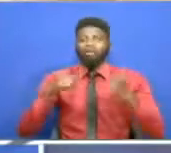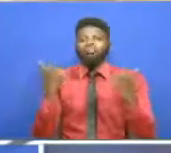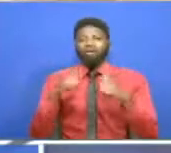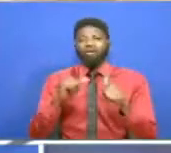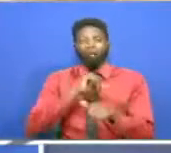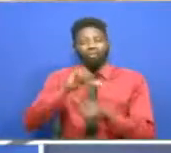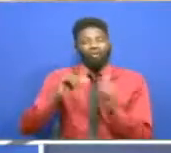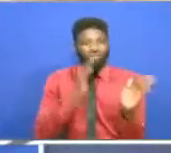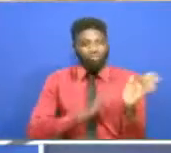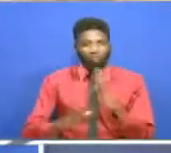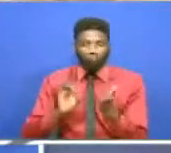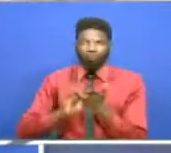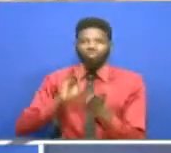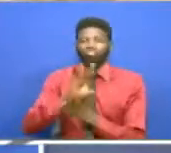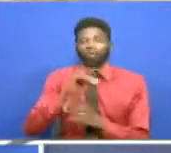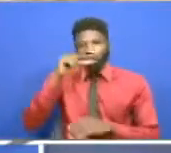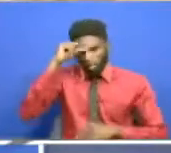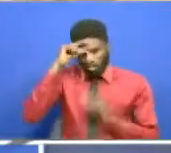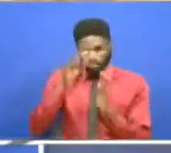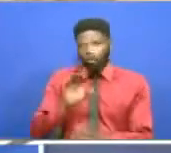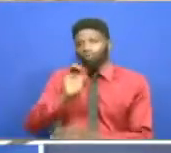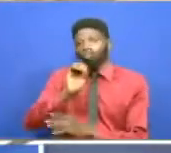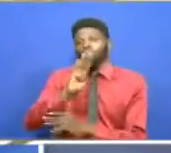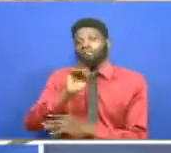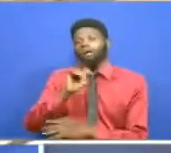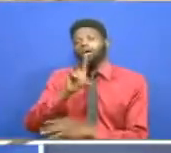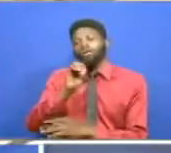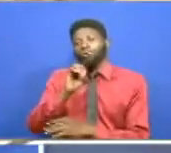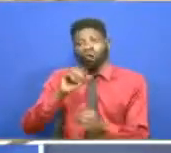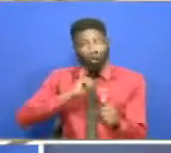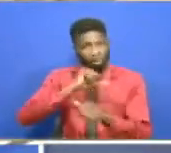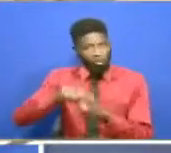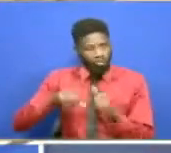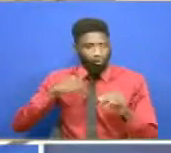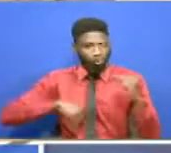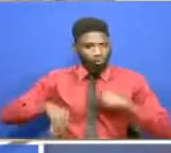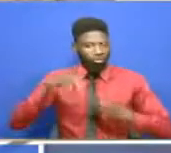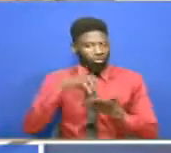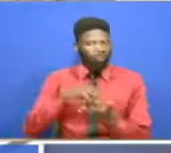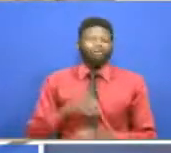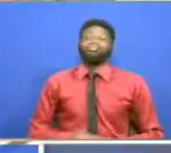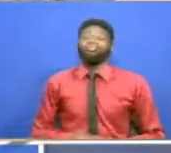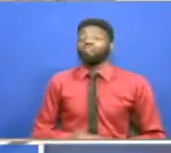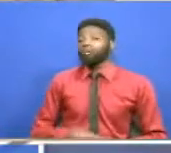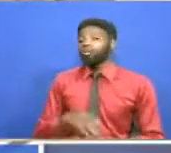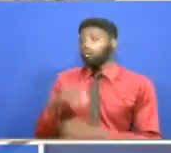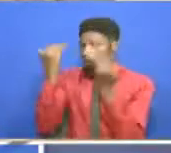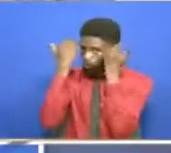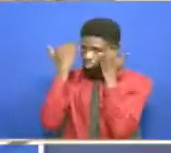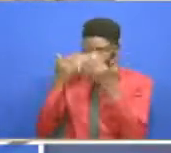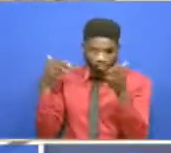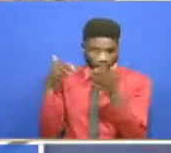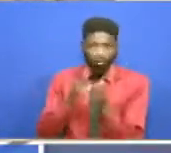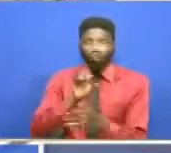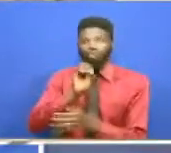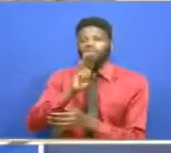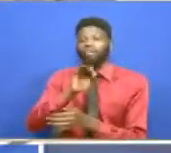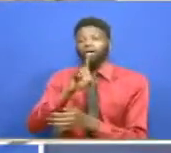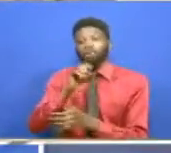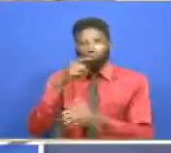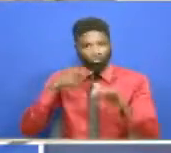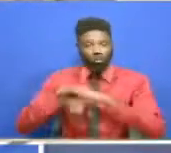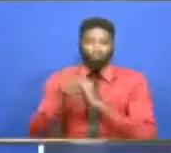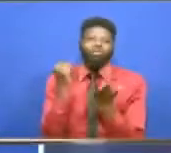Okoth Obado, following graft claims. Obado was barred from office by the courts after he was charged with several counts of